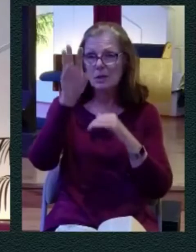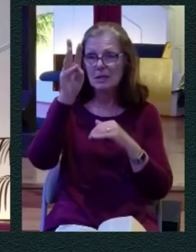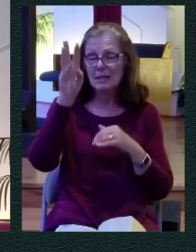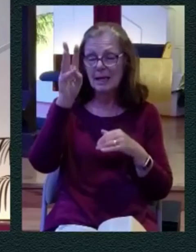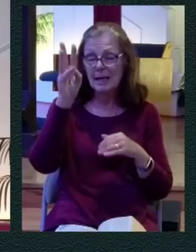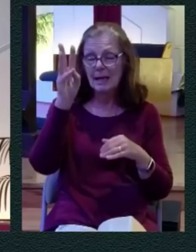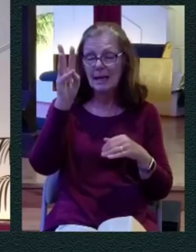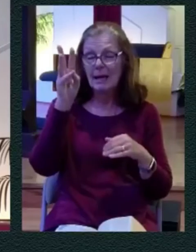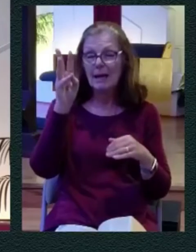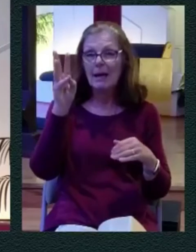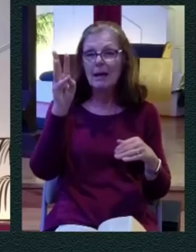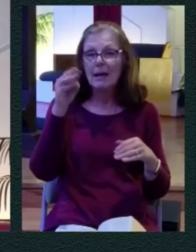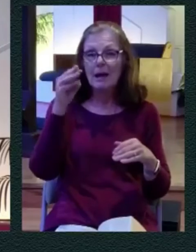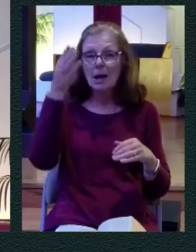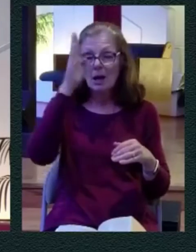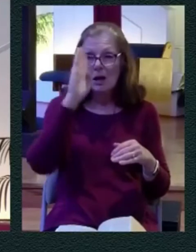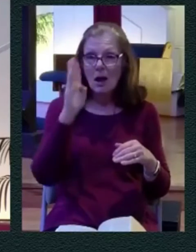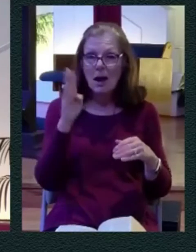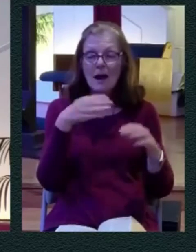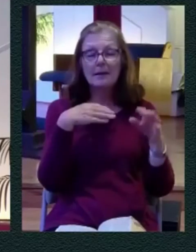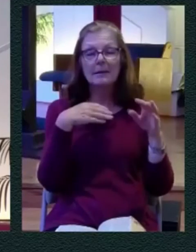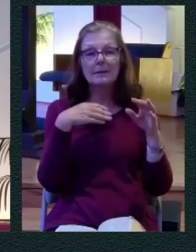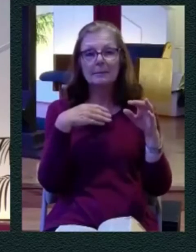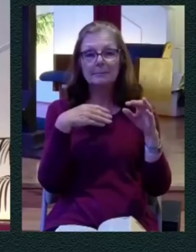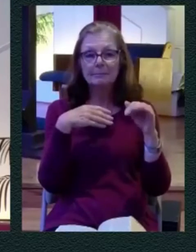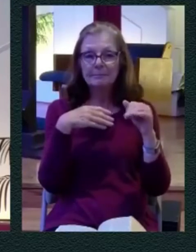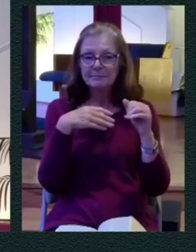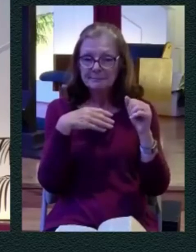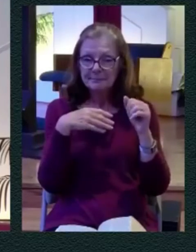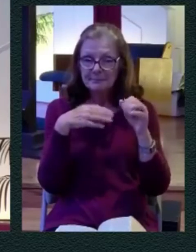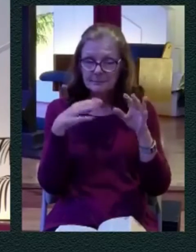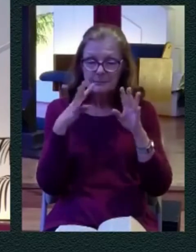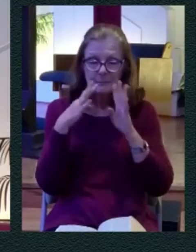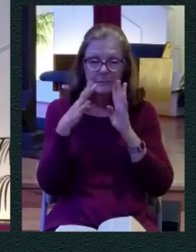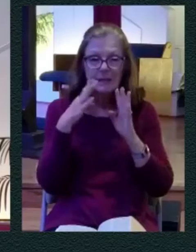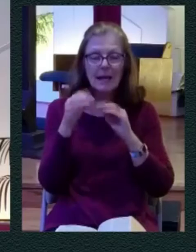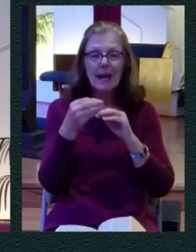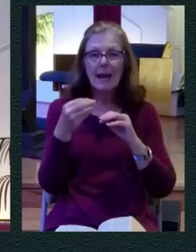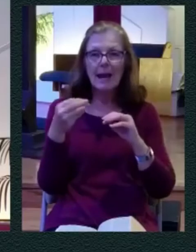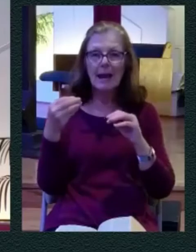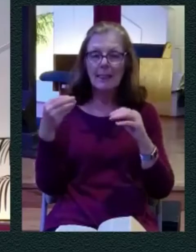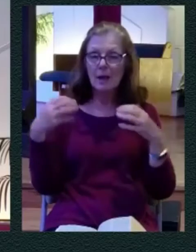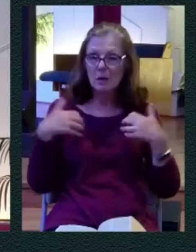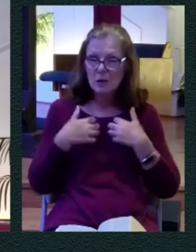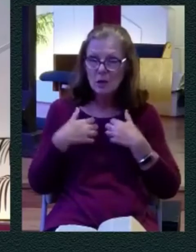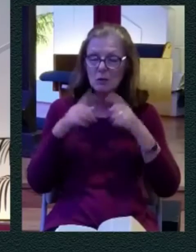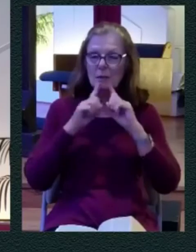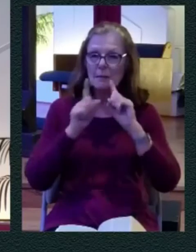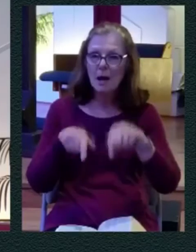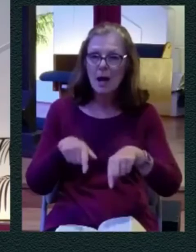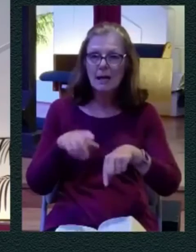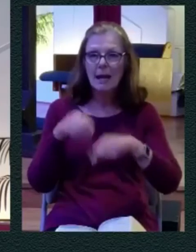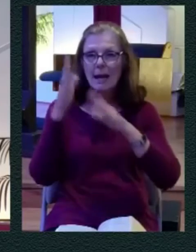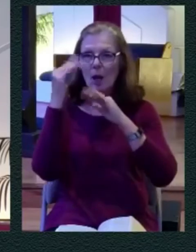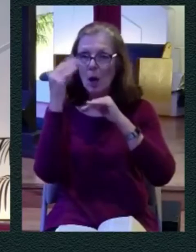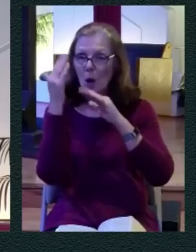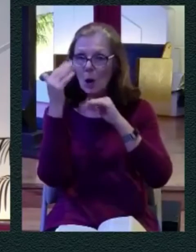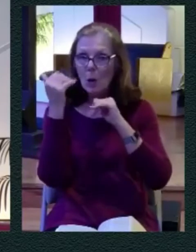the creatures responding, the horses coming forth, we noted that